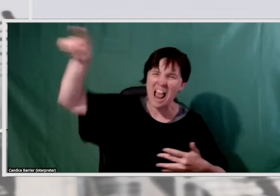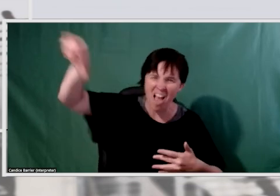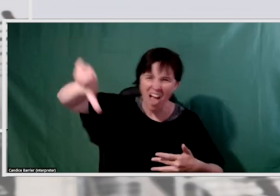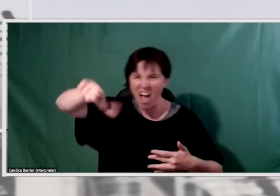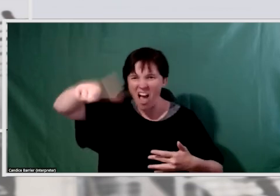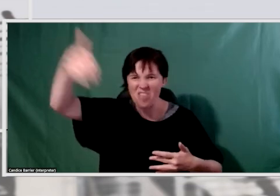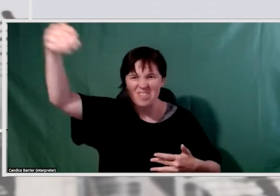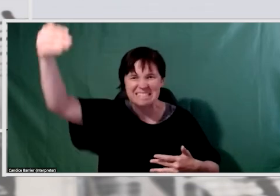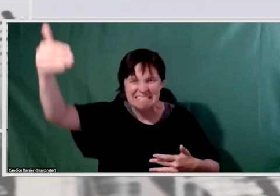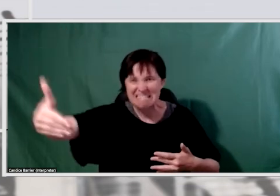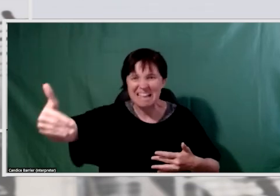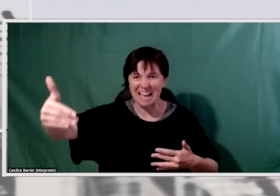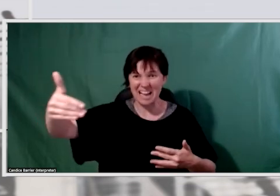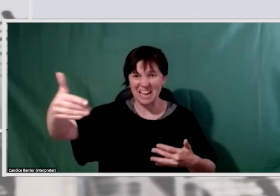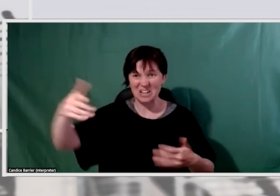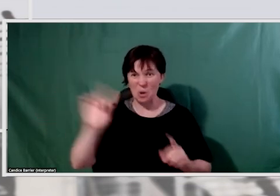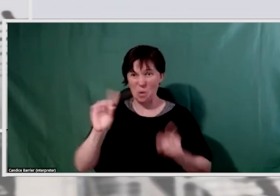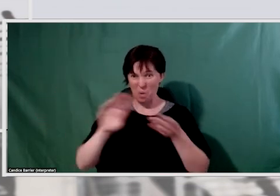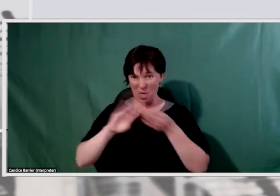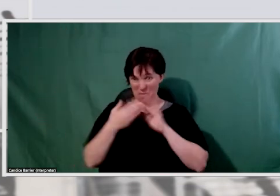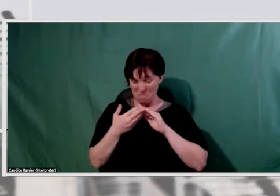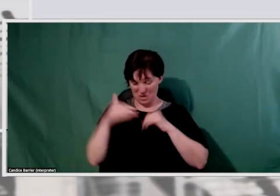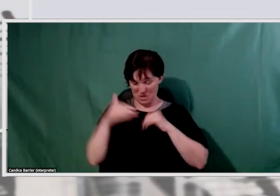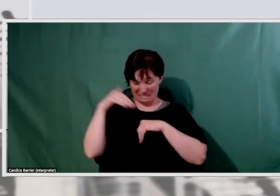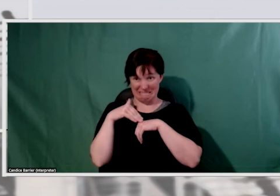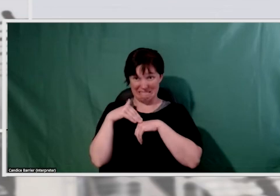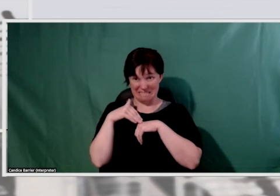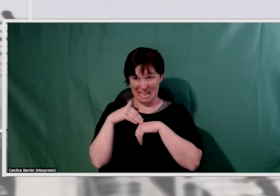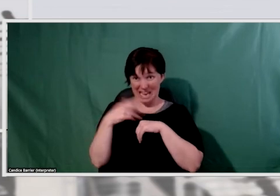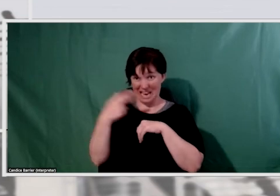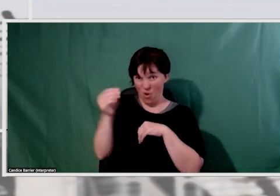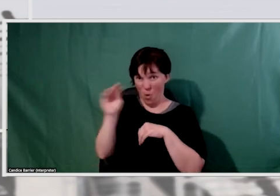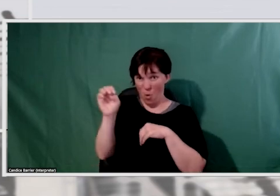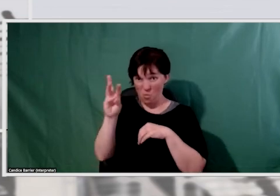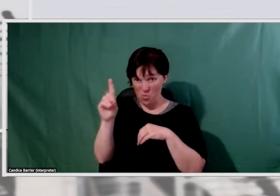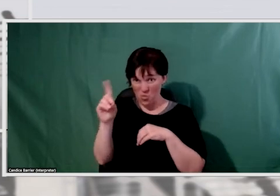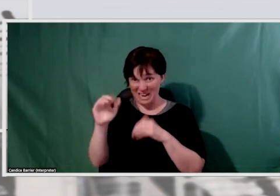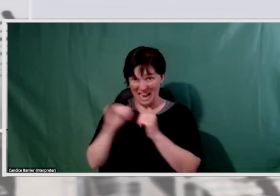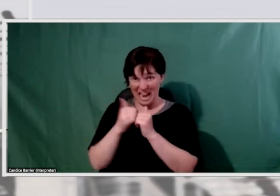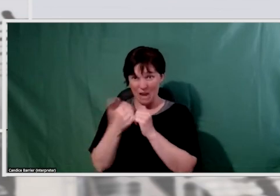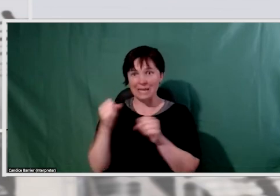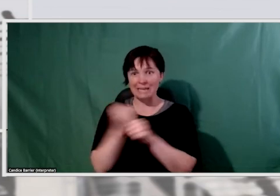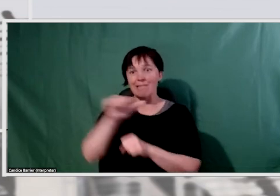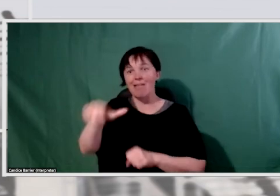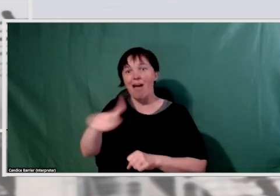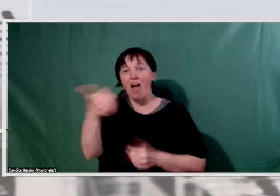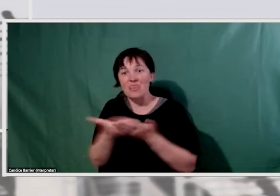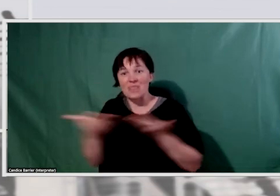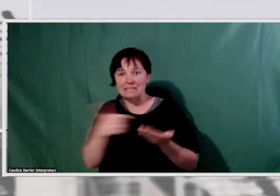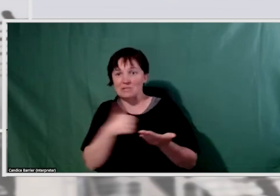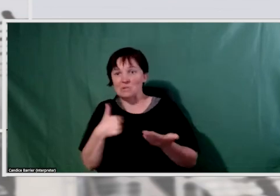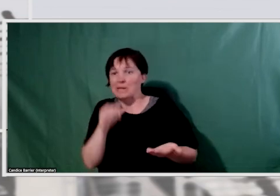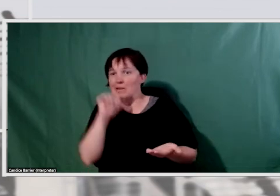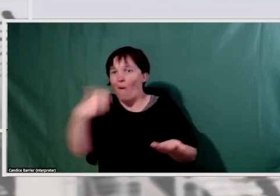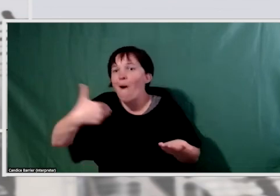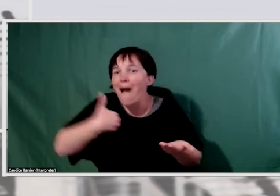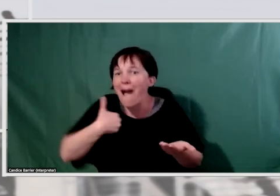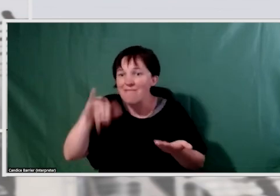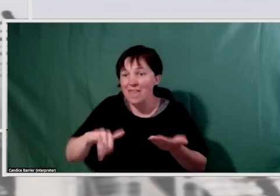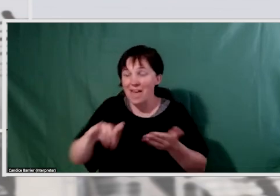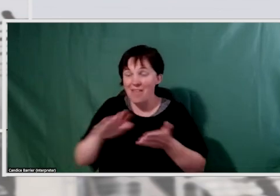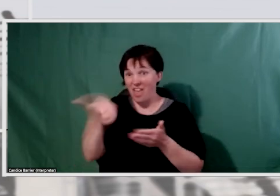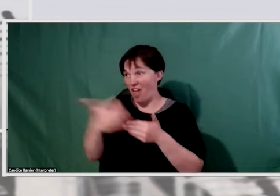talk about, where the community's at and meeting them where they're at, how do we get the other amenities that we don't have that other neighborhoods